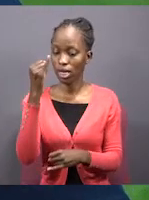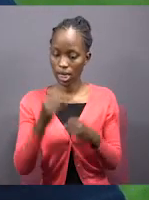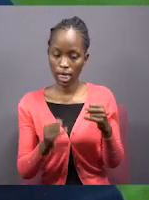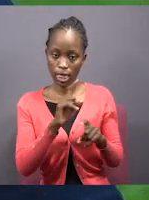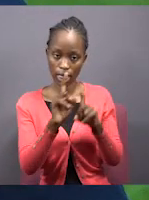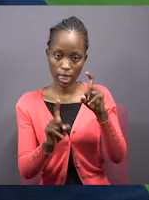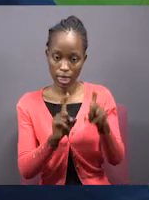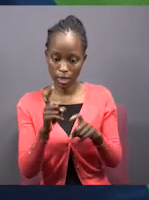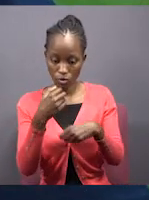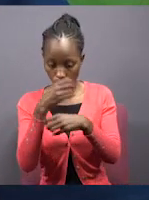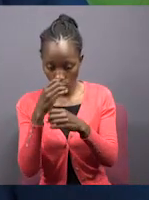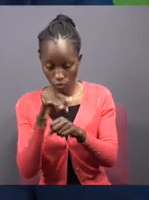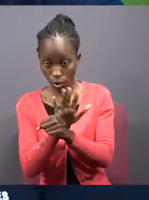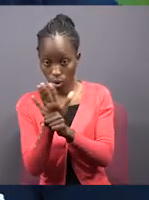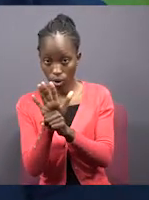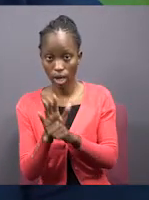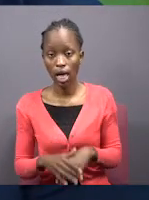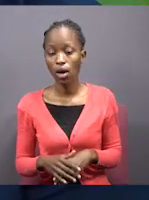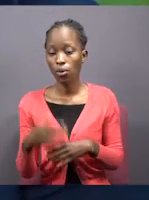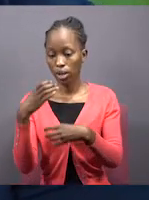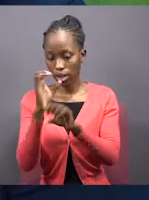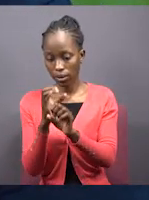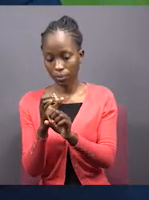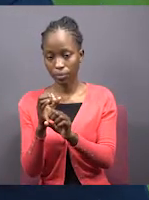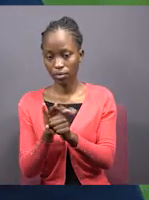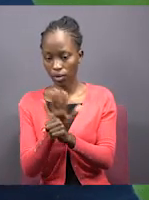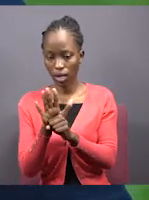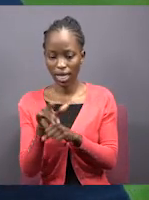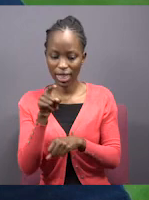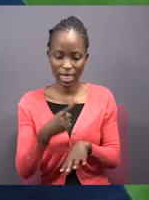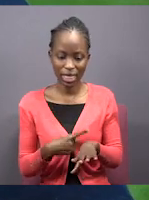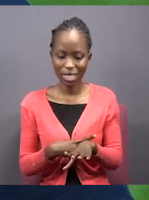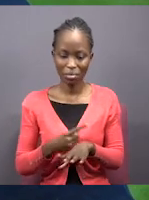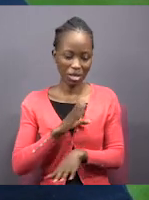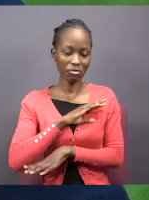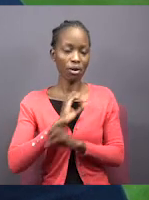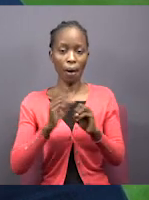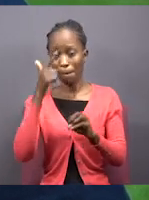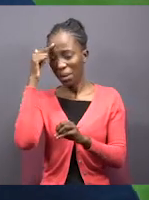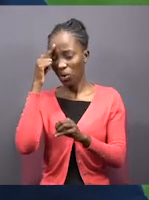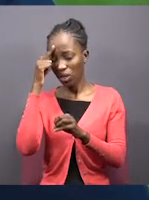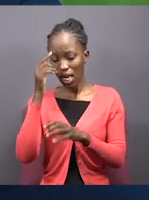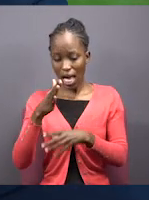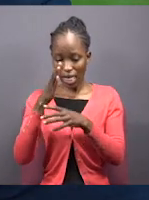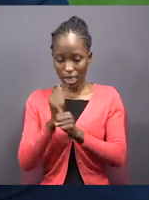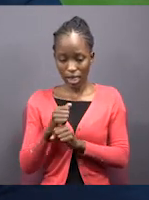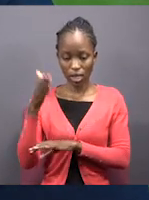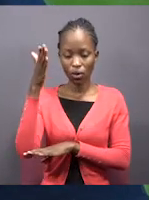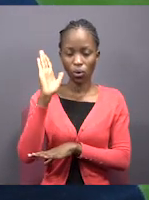I trusted in God, and it was a little bit of irritation, but I went through it. After